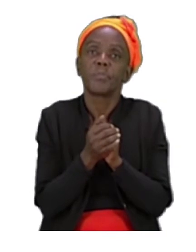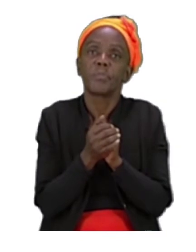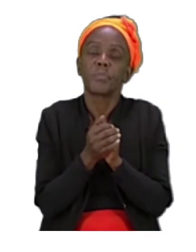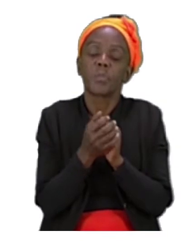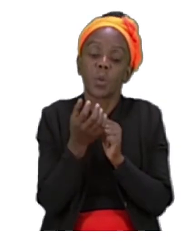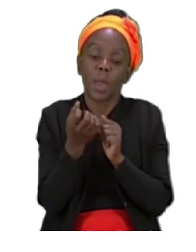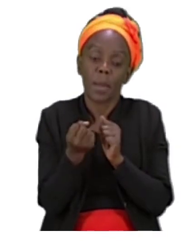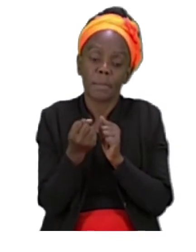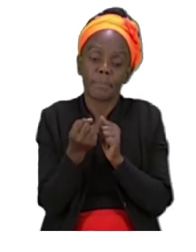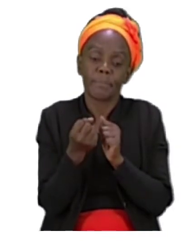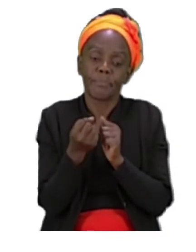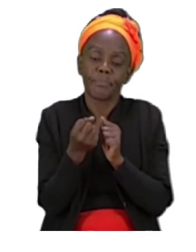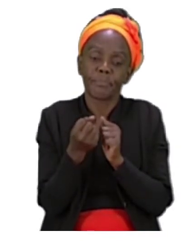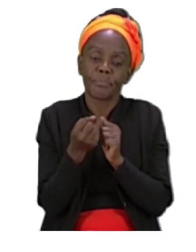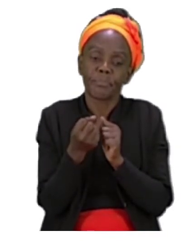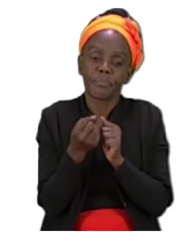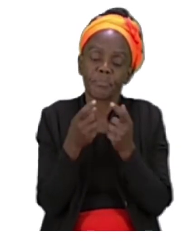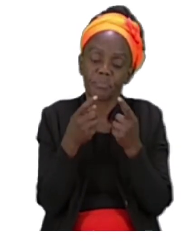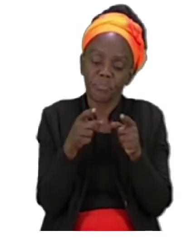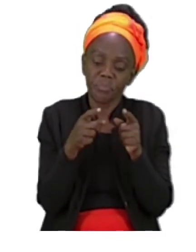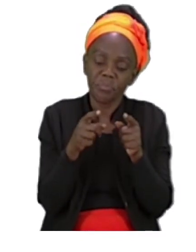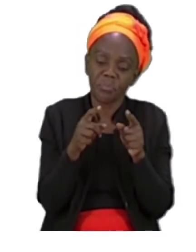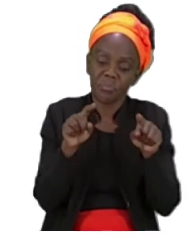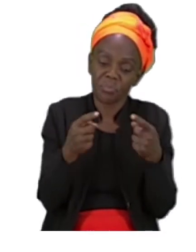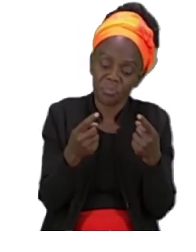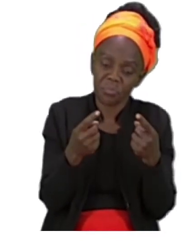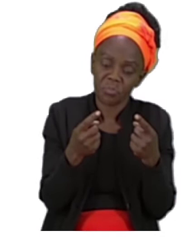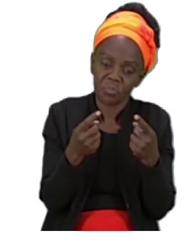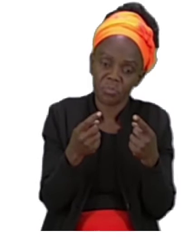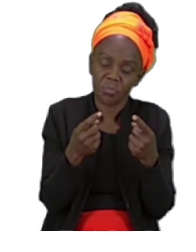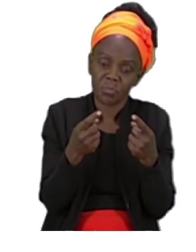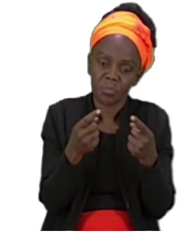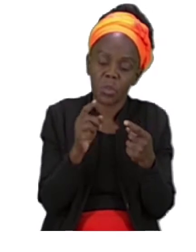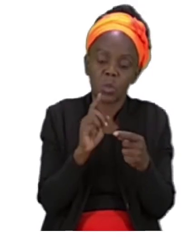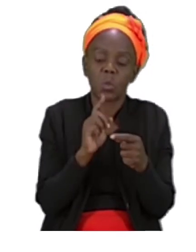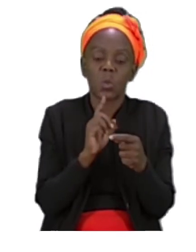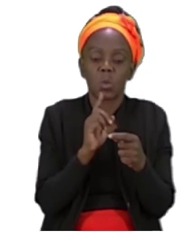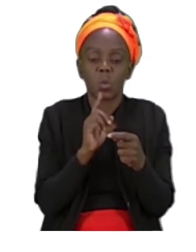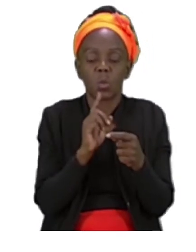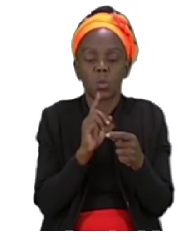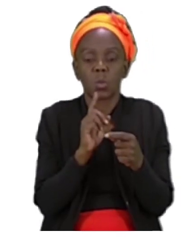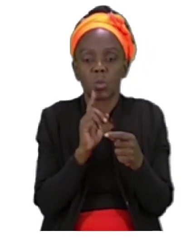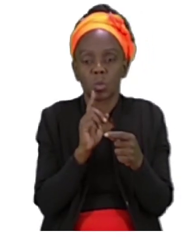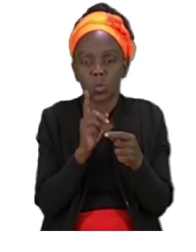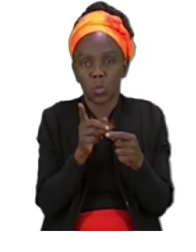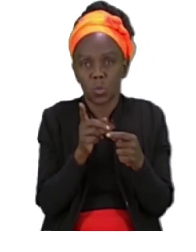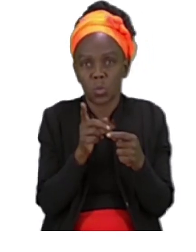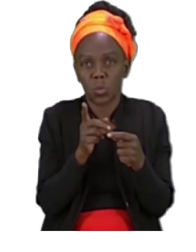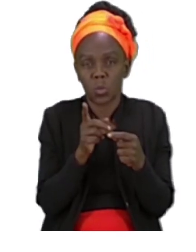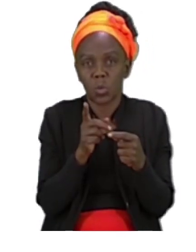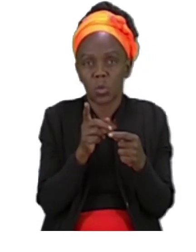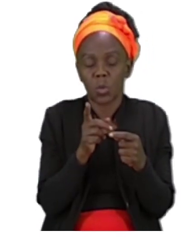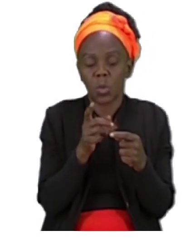talk about when it comes to your friend. And this is why we have been given pictures and what to say in